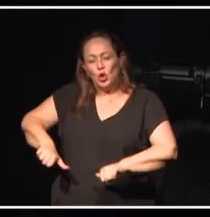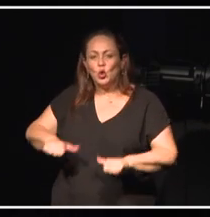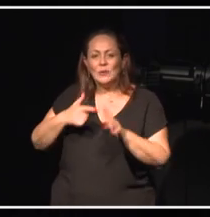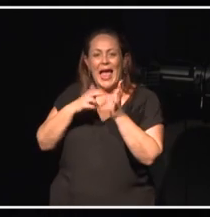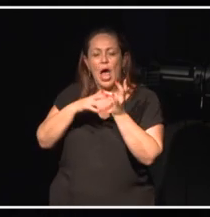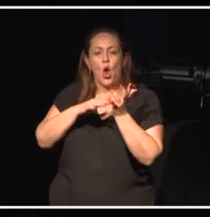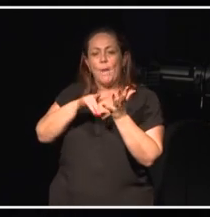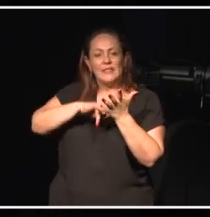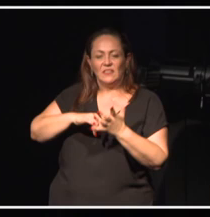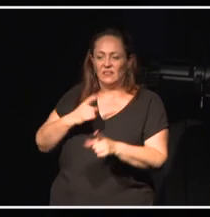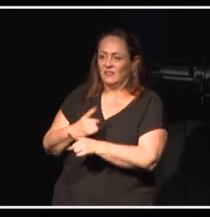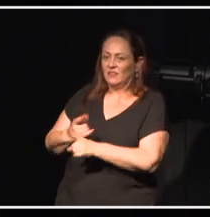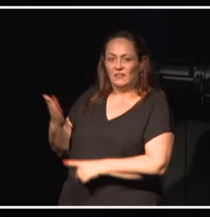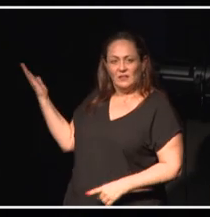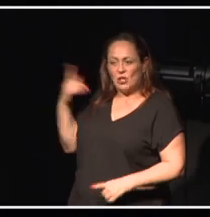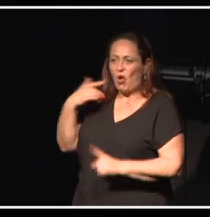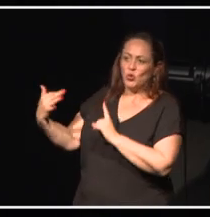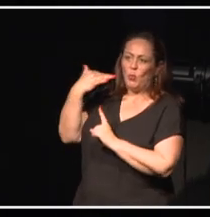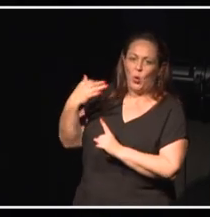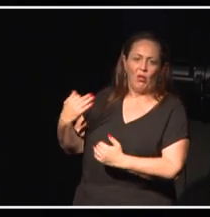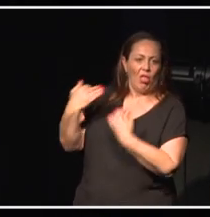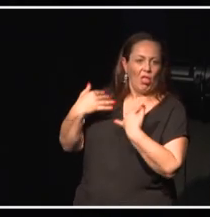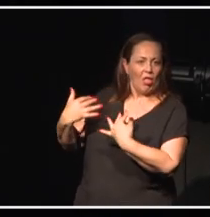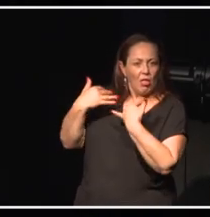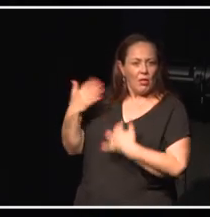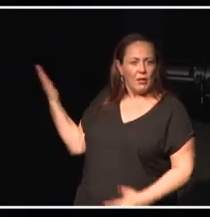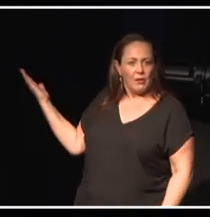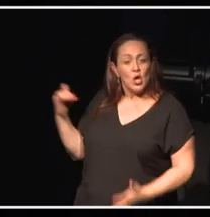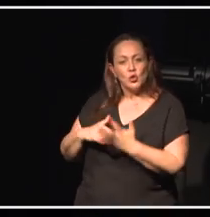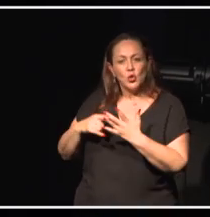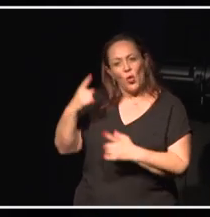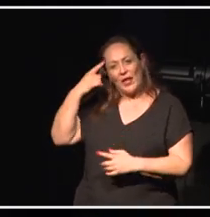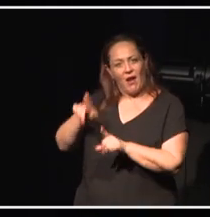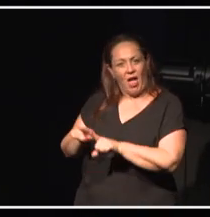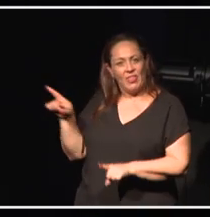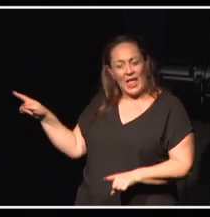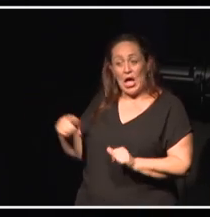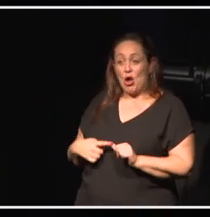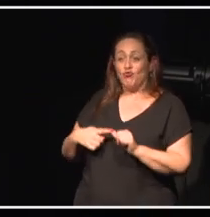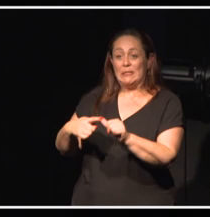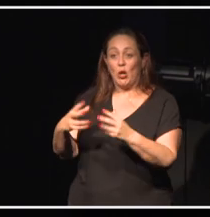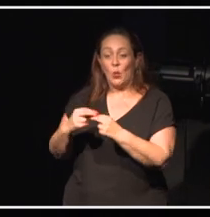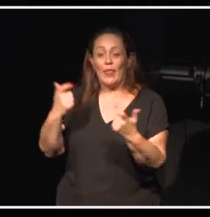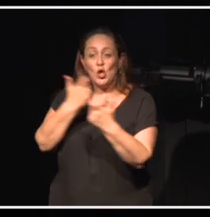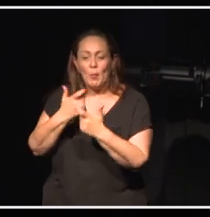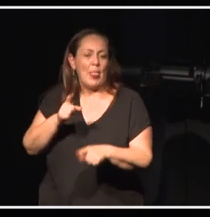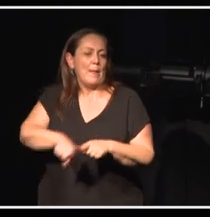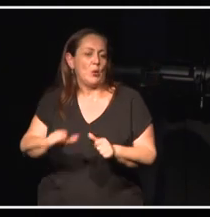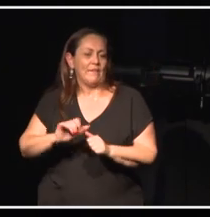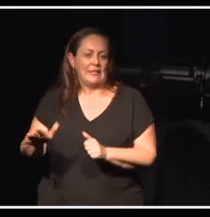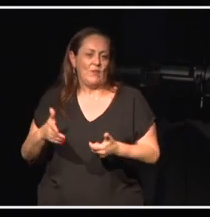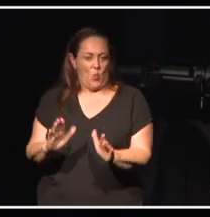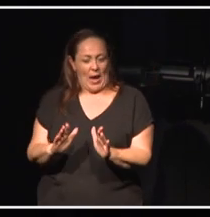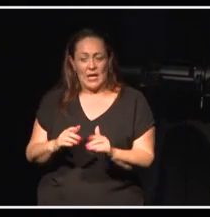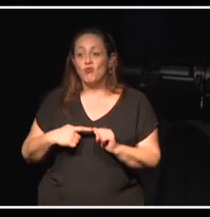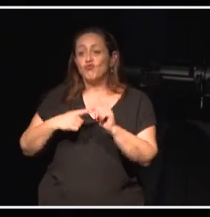anonymous accounts to try and troll you and bully you and degrade you. These are the sorts of things that they think. So responding with humour is very effective.